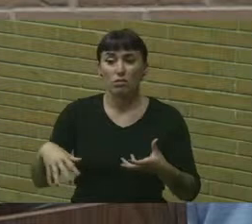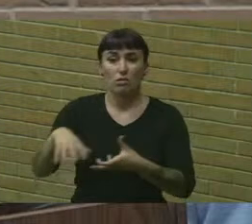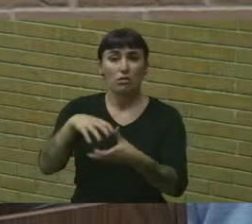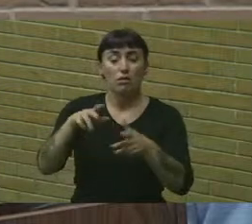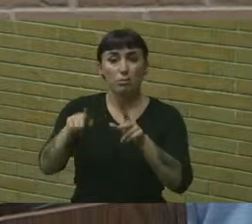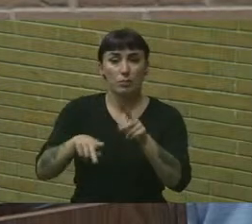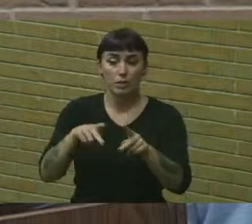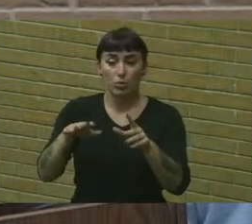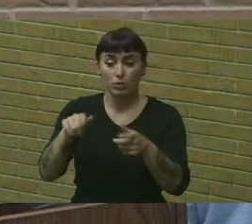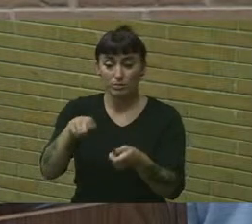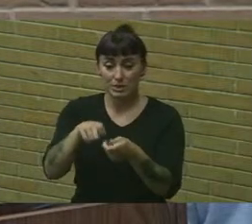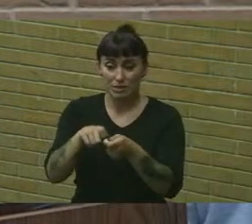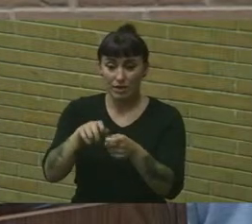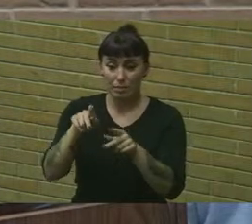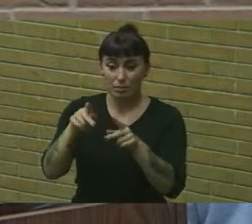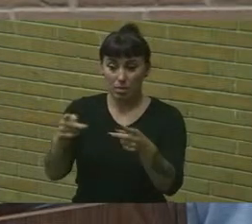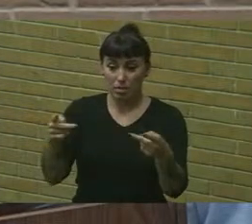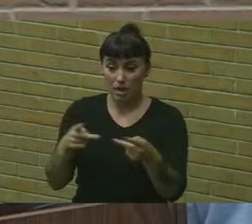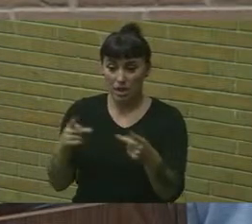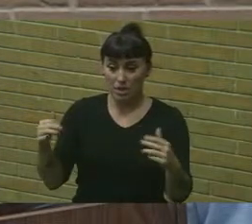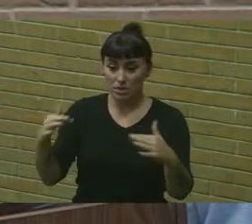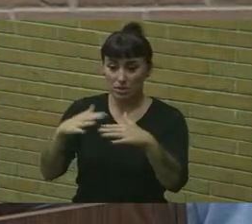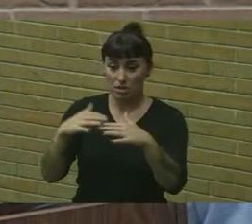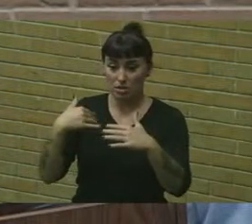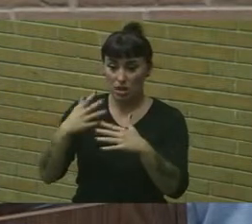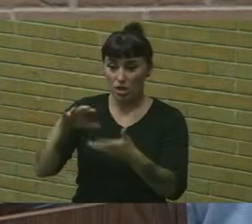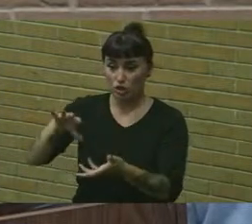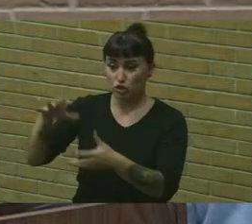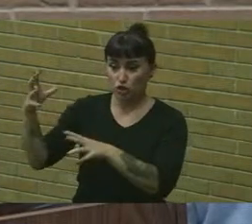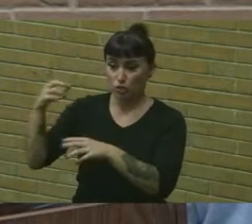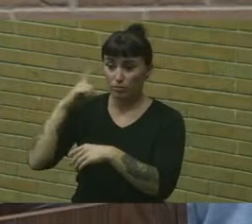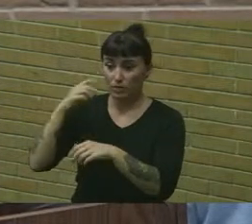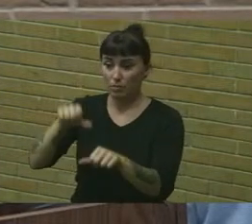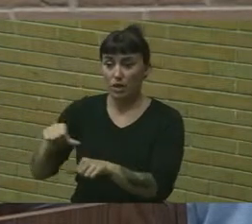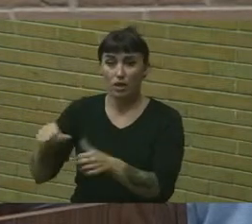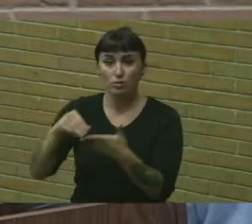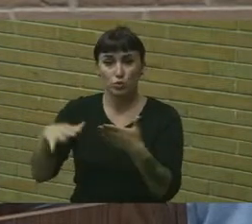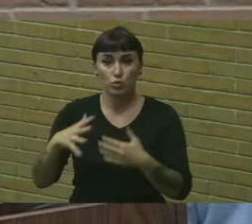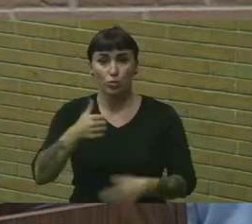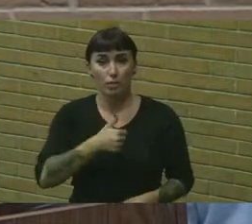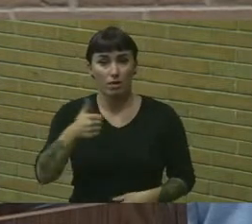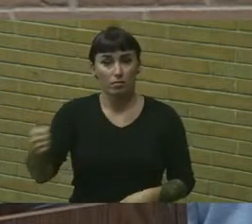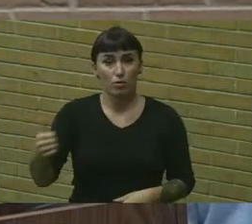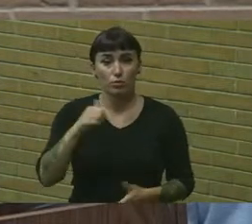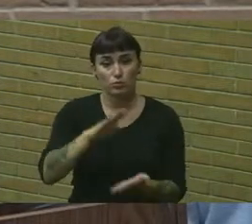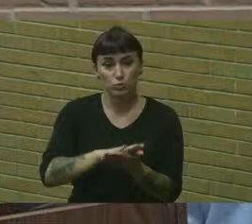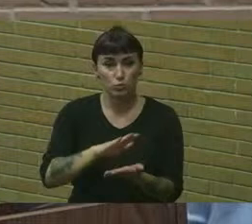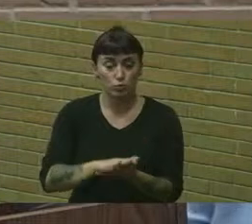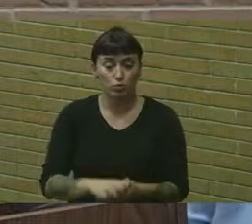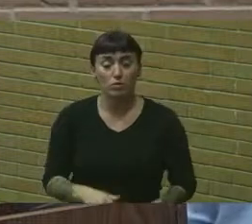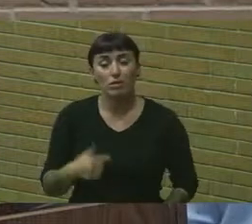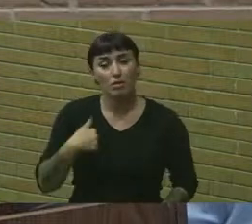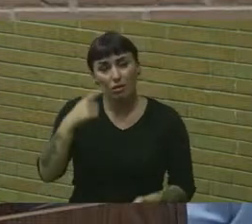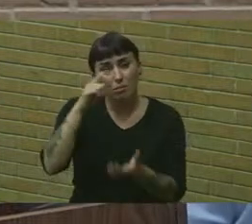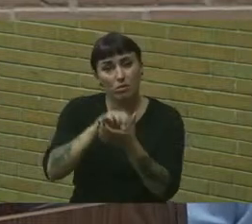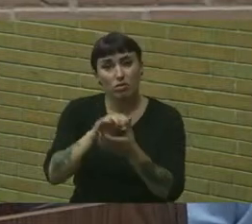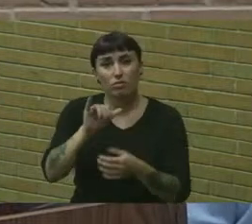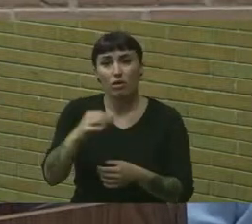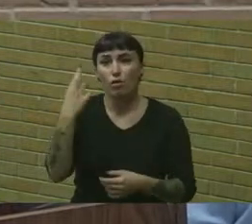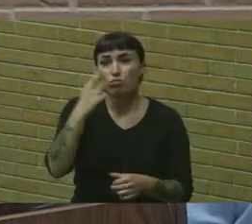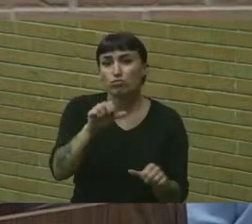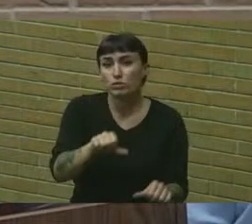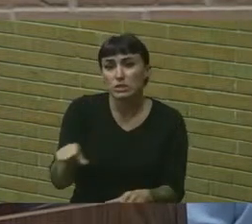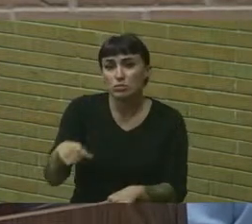in a particular place that disturbs the ability of students to go back and forth to school. I believe that